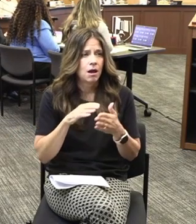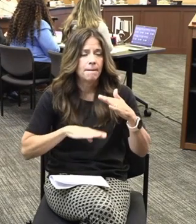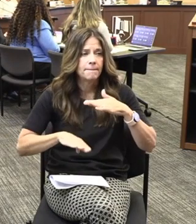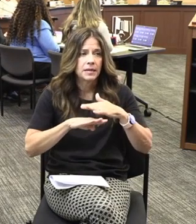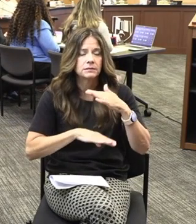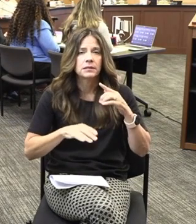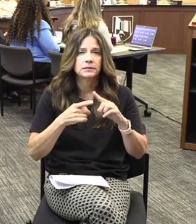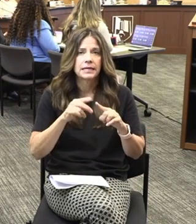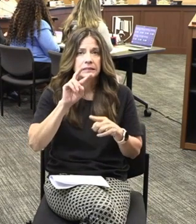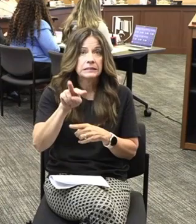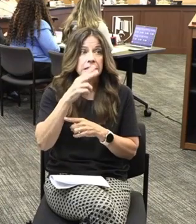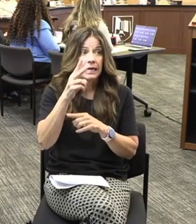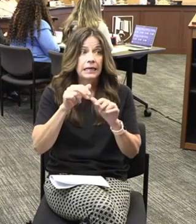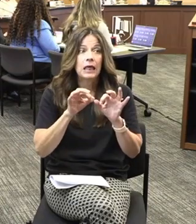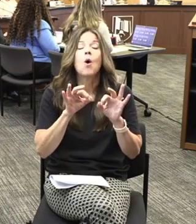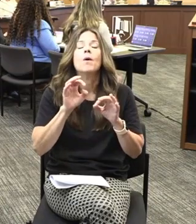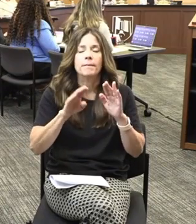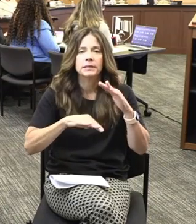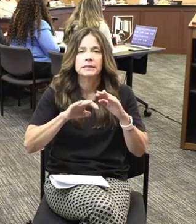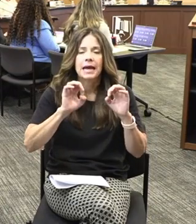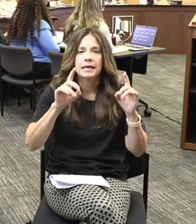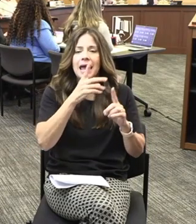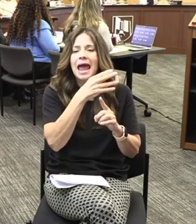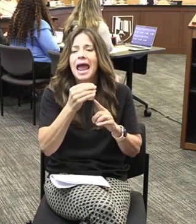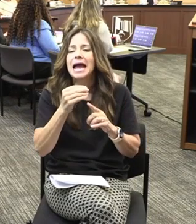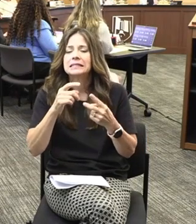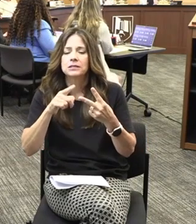second language students come back. And I'm